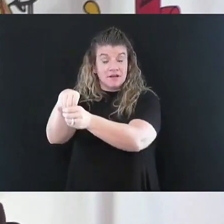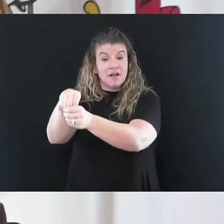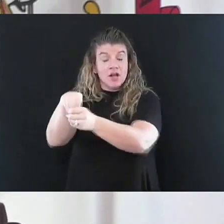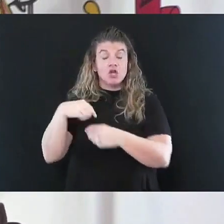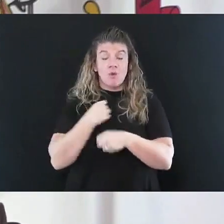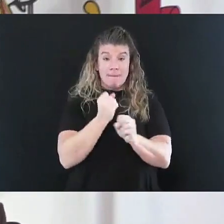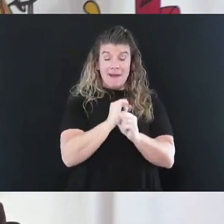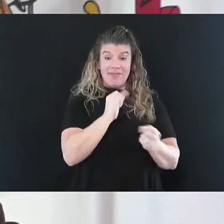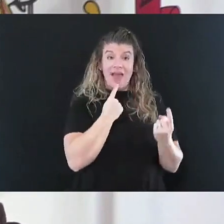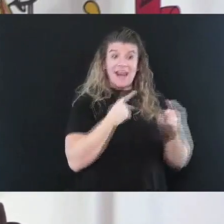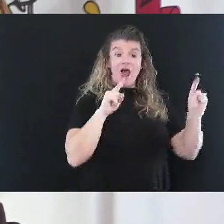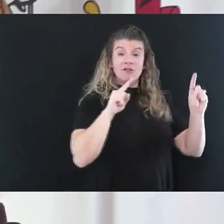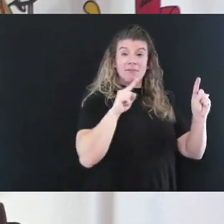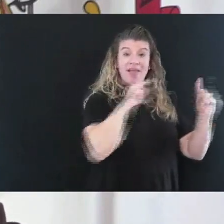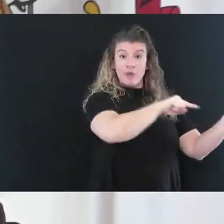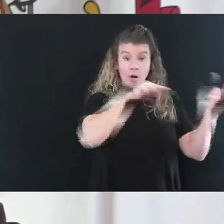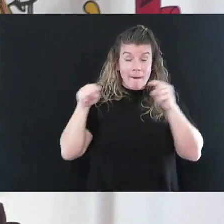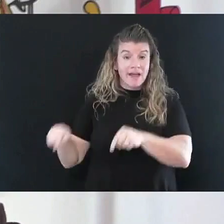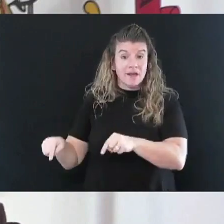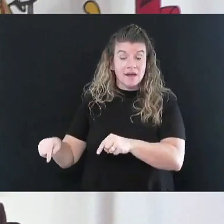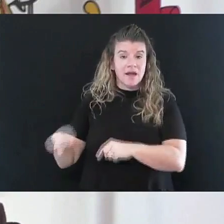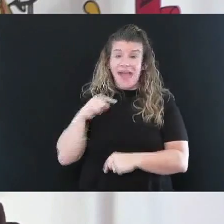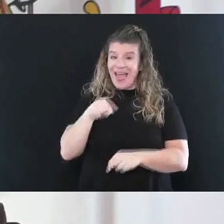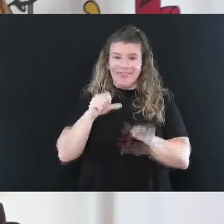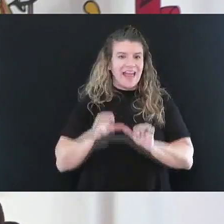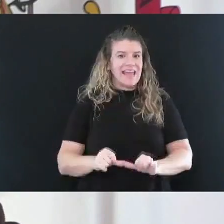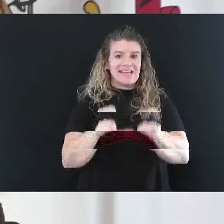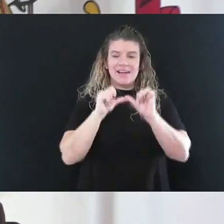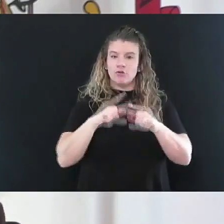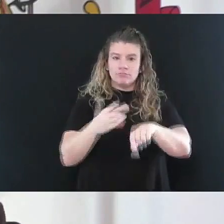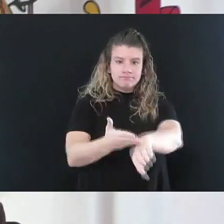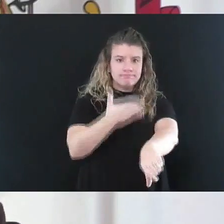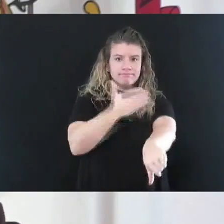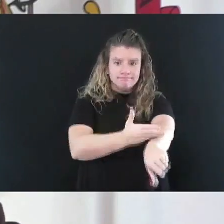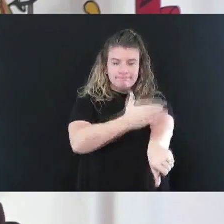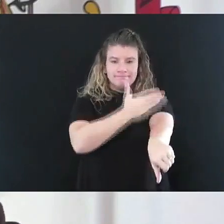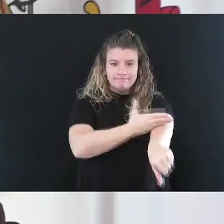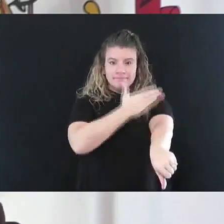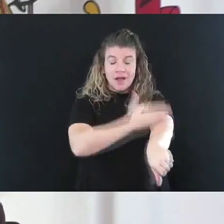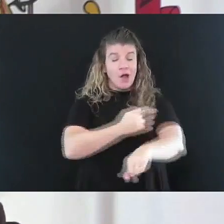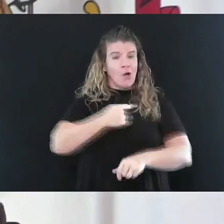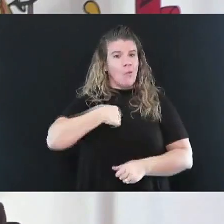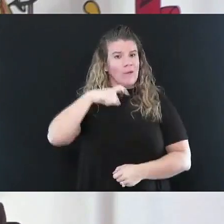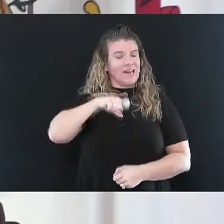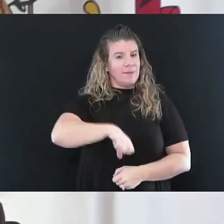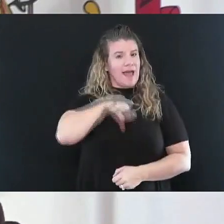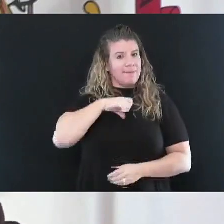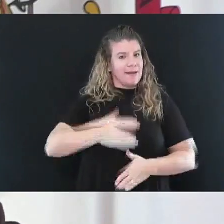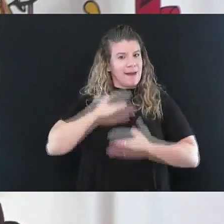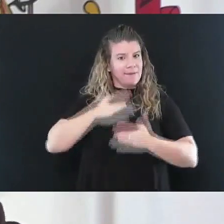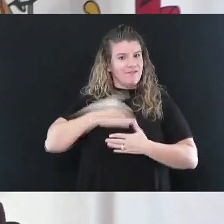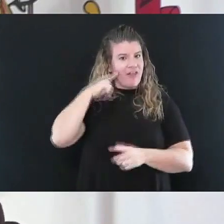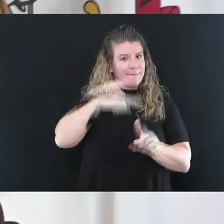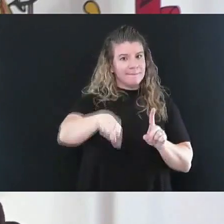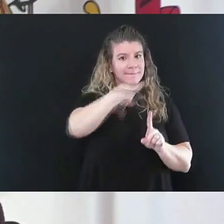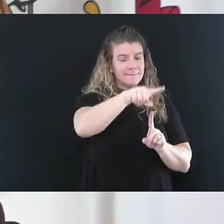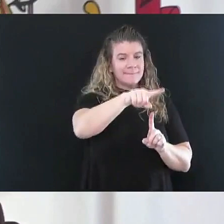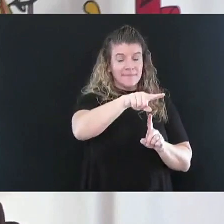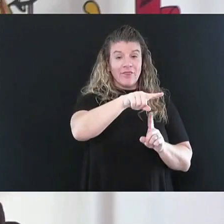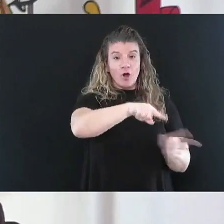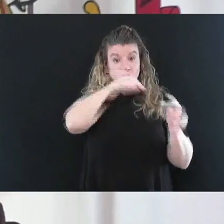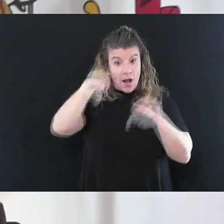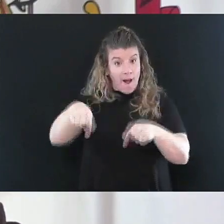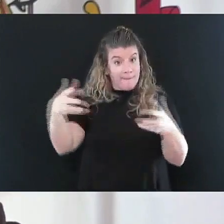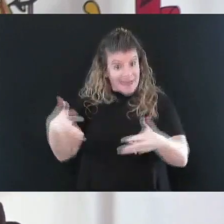that Hyperloop's coming. They continue to make advancements. We should be very, very happy for them. They're going to come to